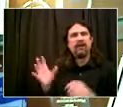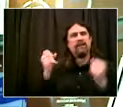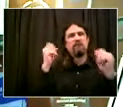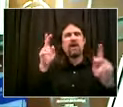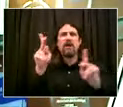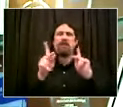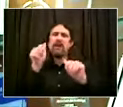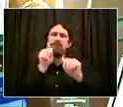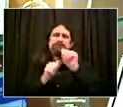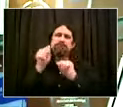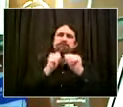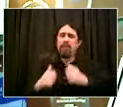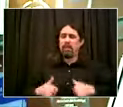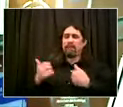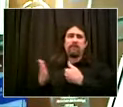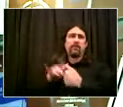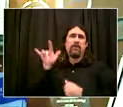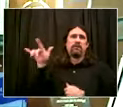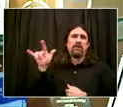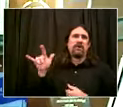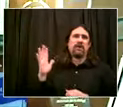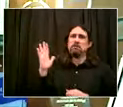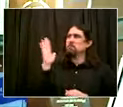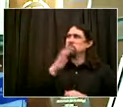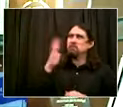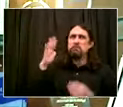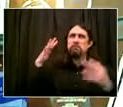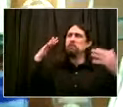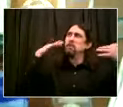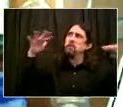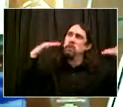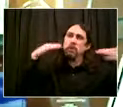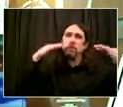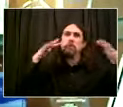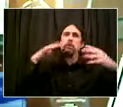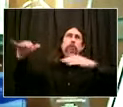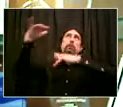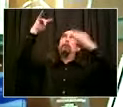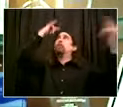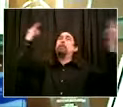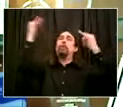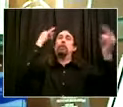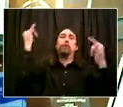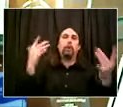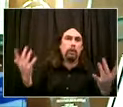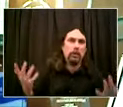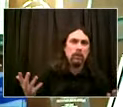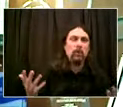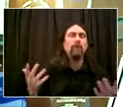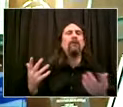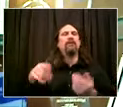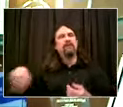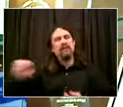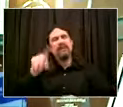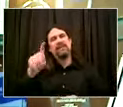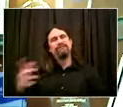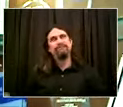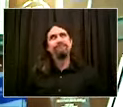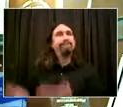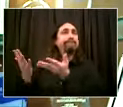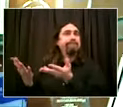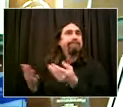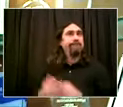We know that this pandemic is not just a public health crisis, but also an economic crisis. And with the support of JFK, of course,